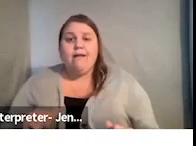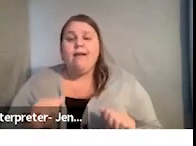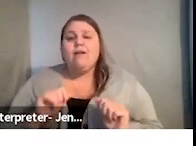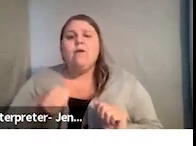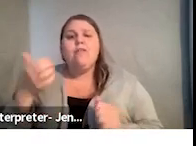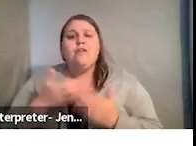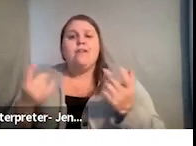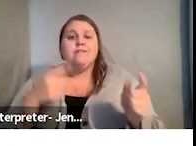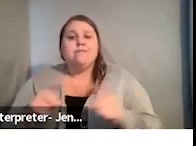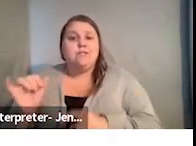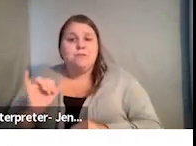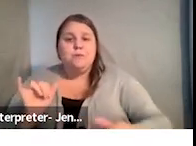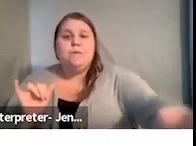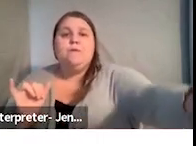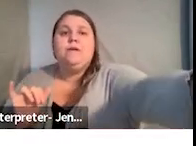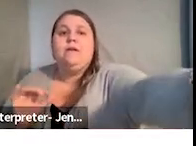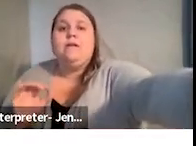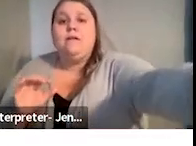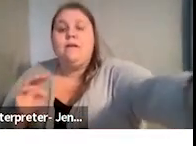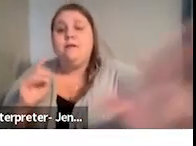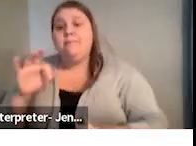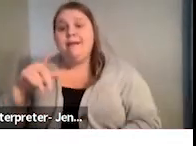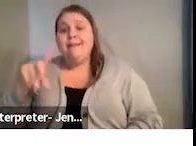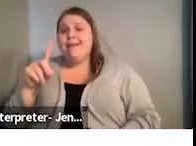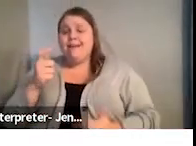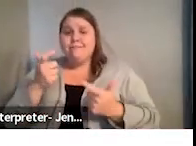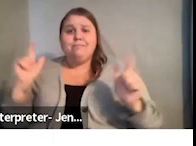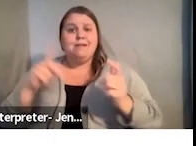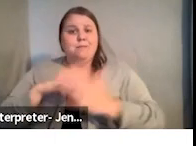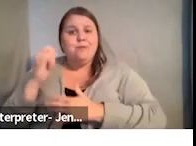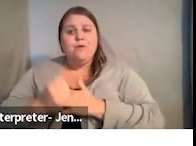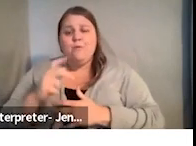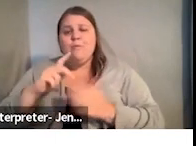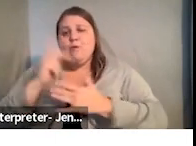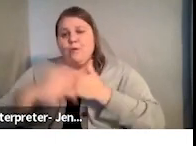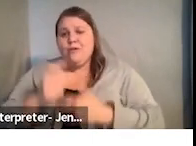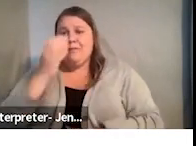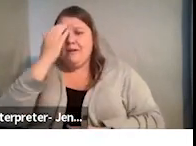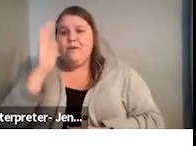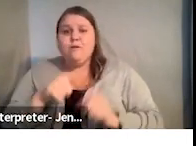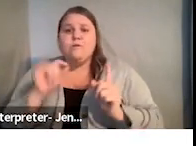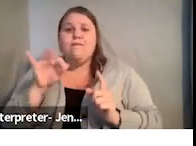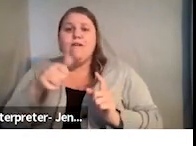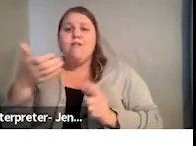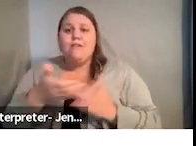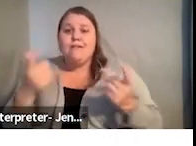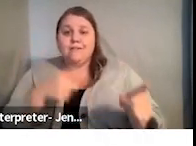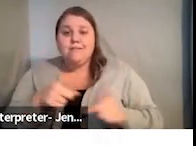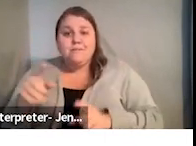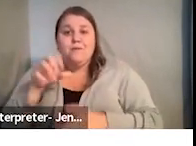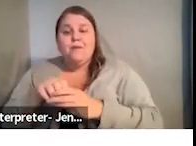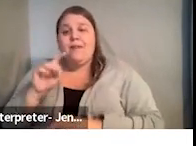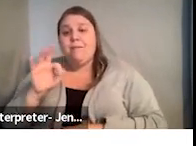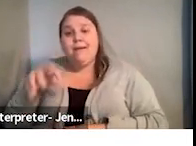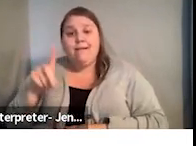things going on. Medicaid's a big program. So if there's other things going on in Medicaid that you